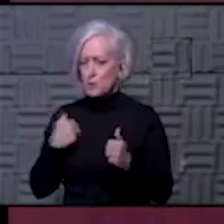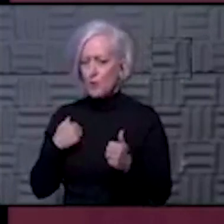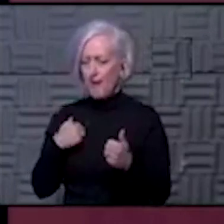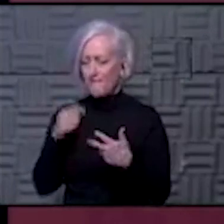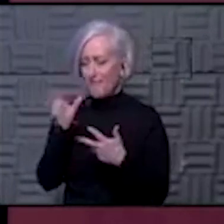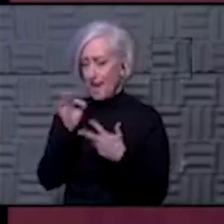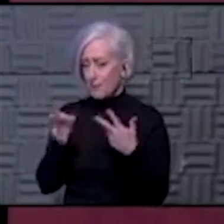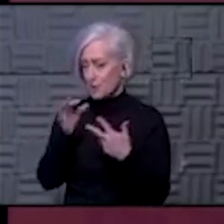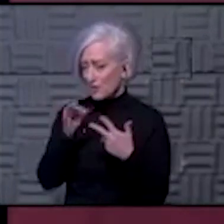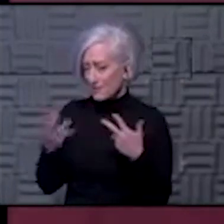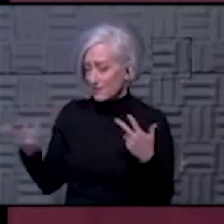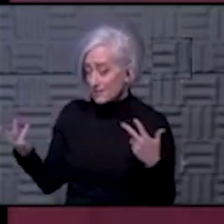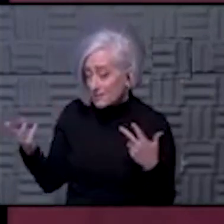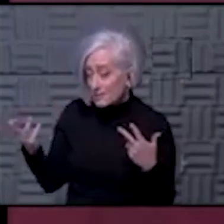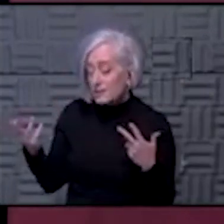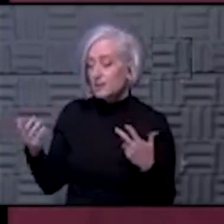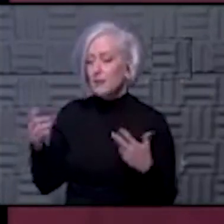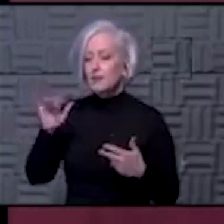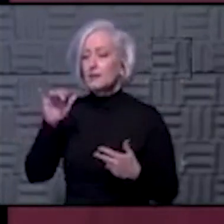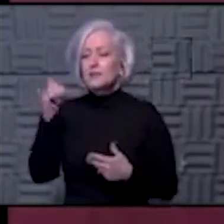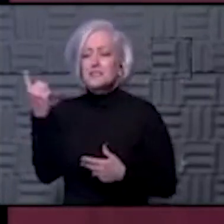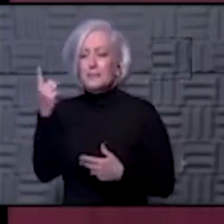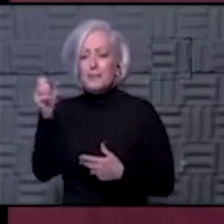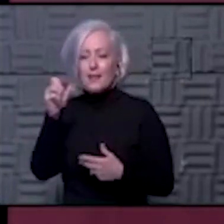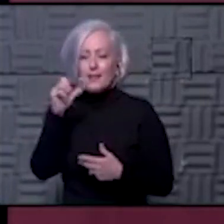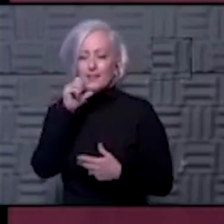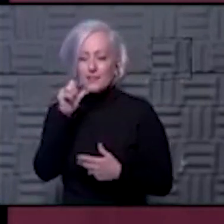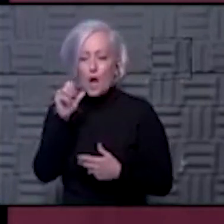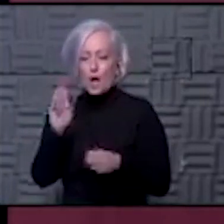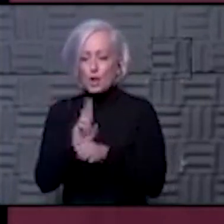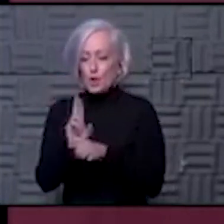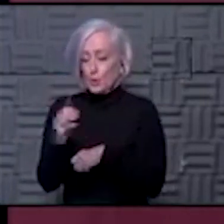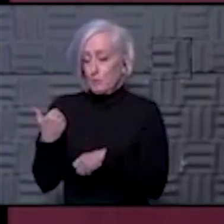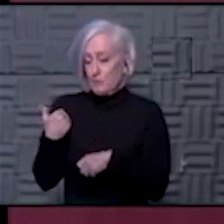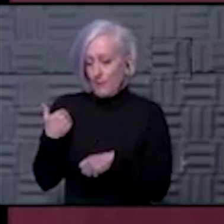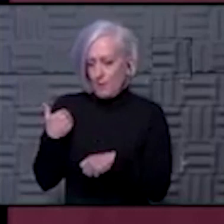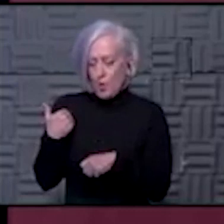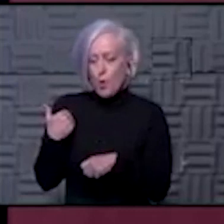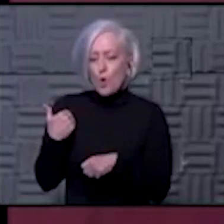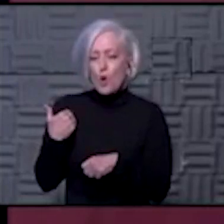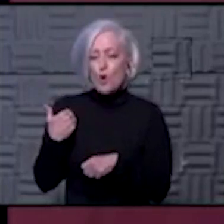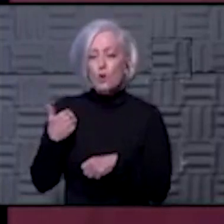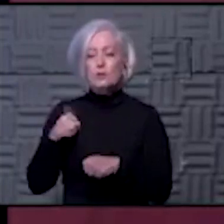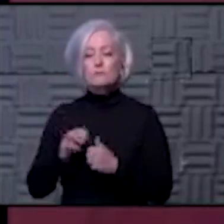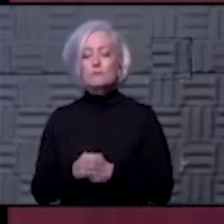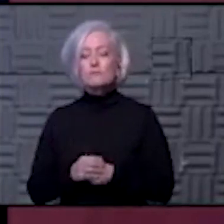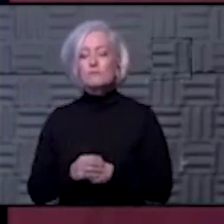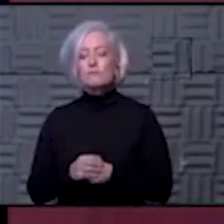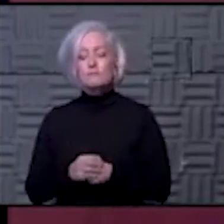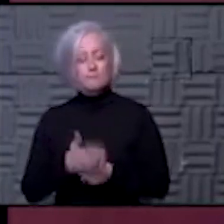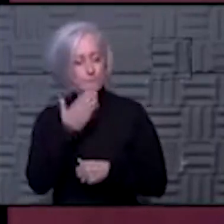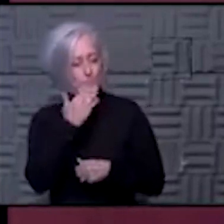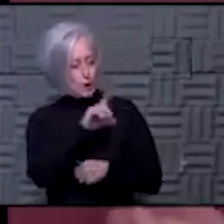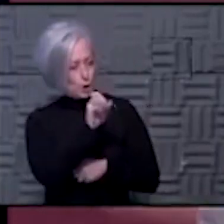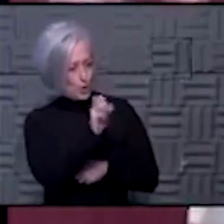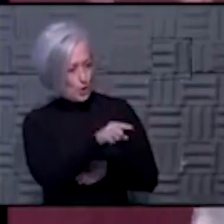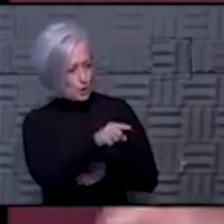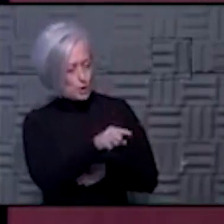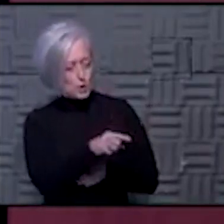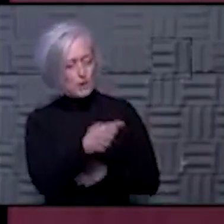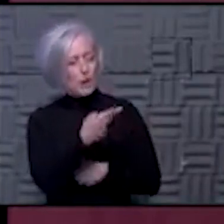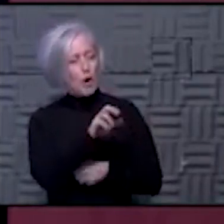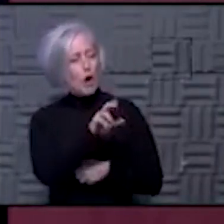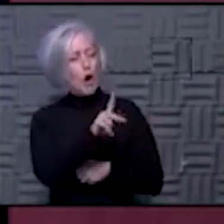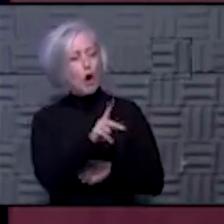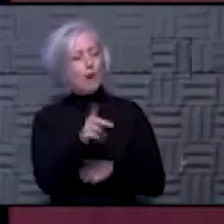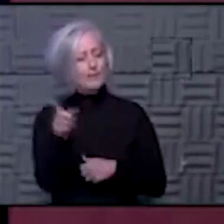that is not something that's never been used as a vaccine before? That's a great question. Yeah. So, Hawk,